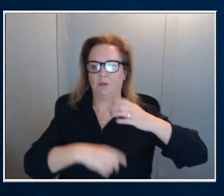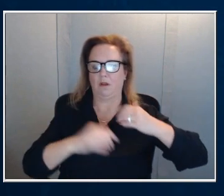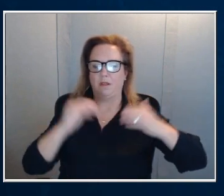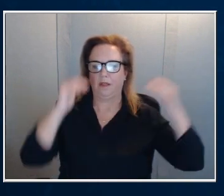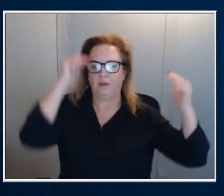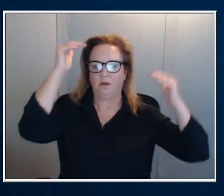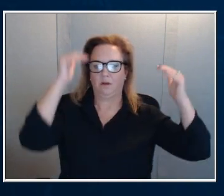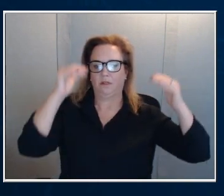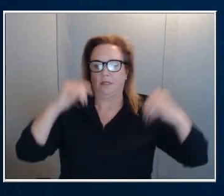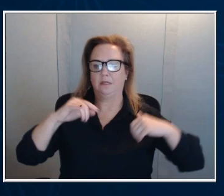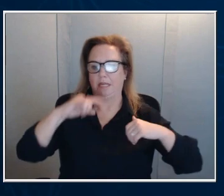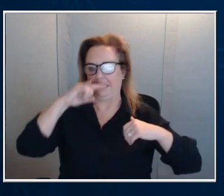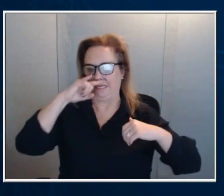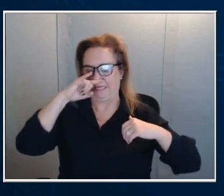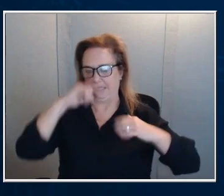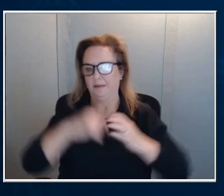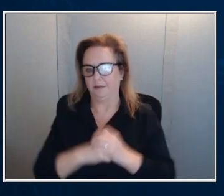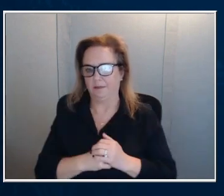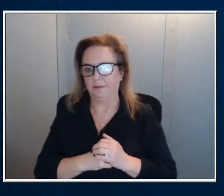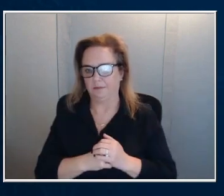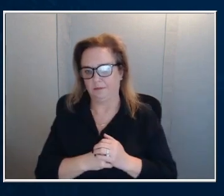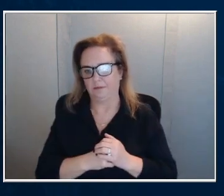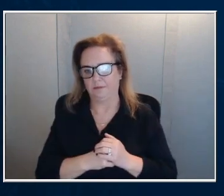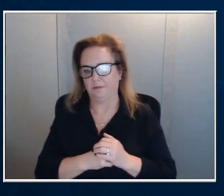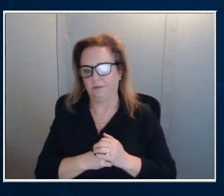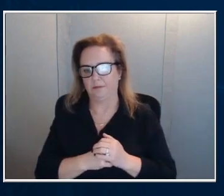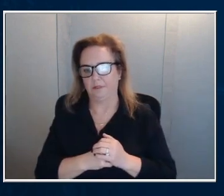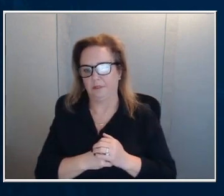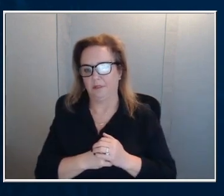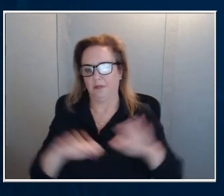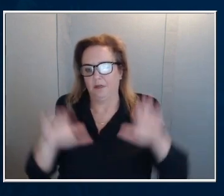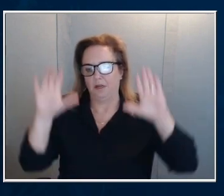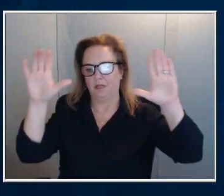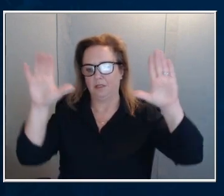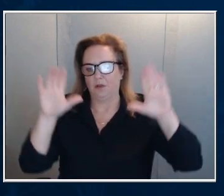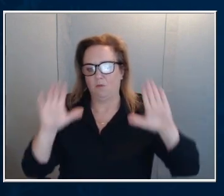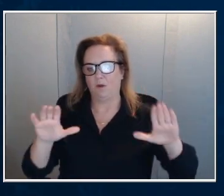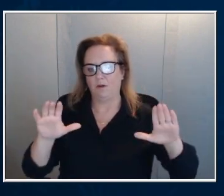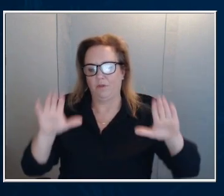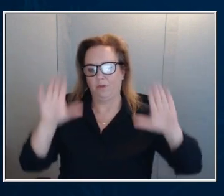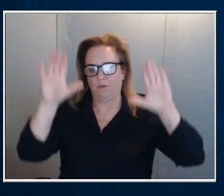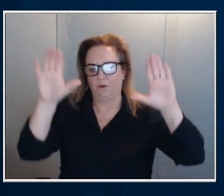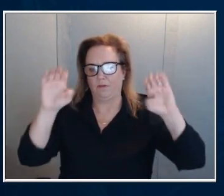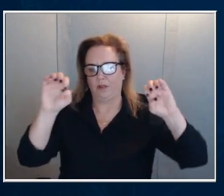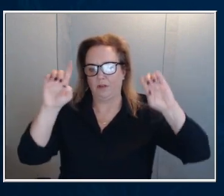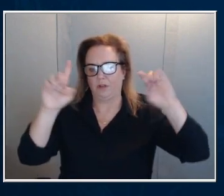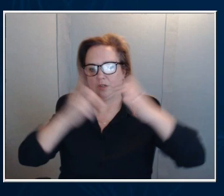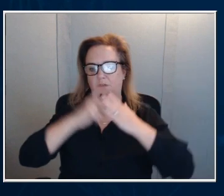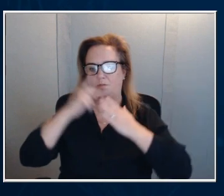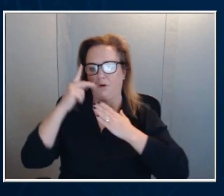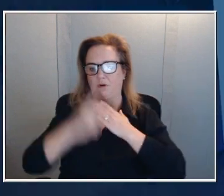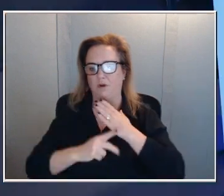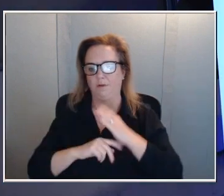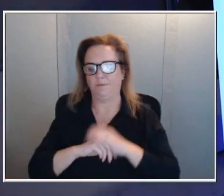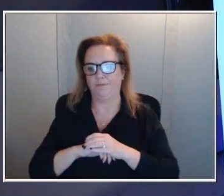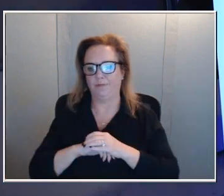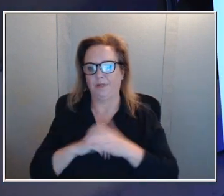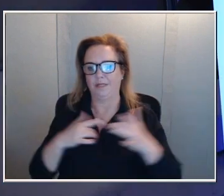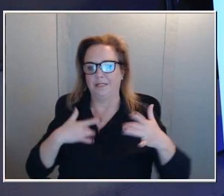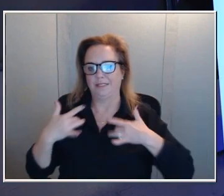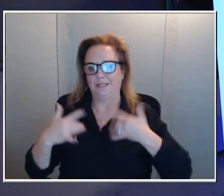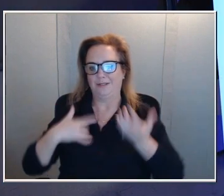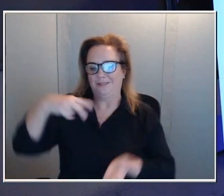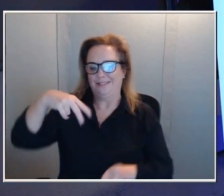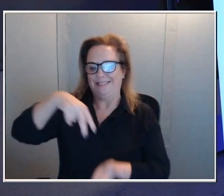and as well as child. So it's a wonderful, fascinating educational program. Well, it's exciting to see you standing up there in front of everyone